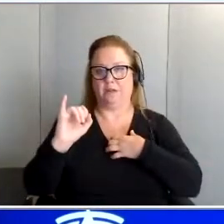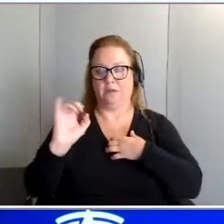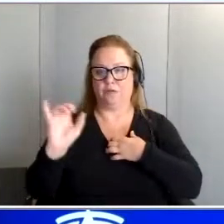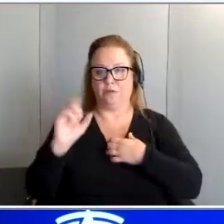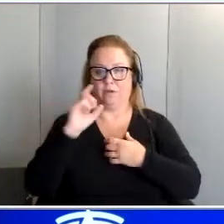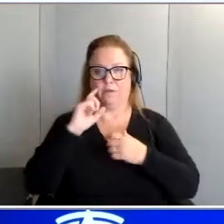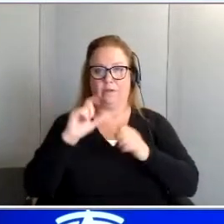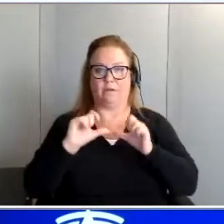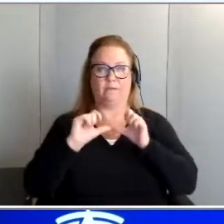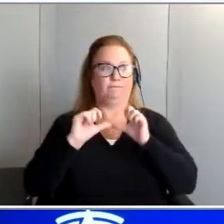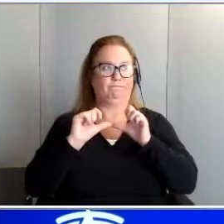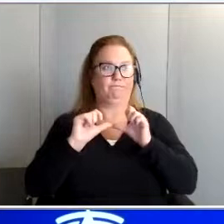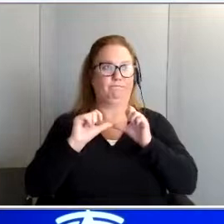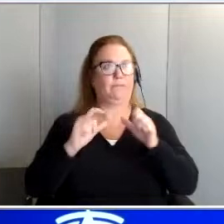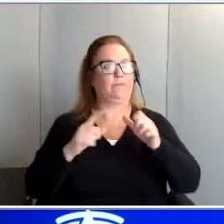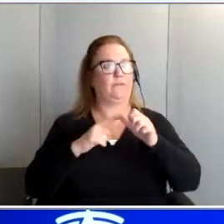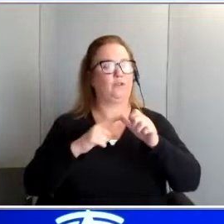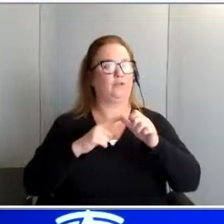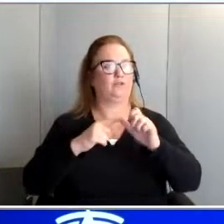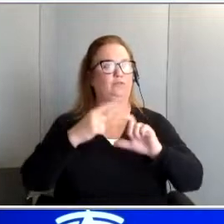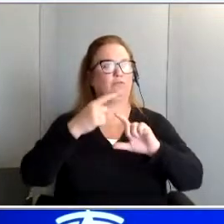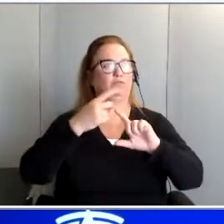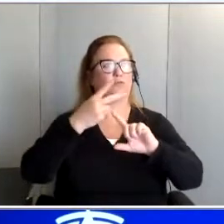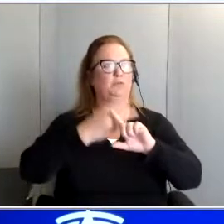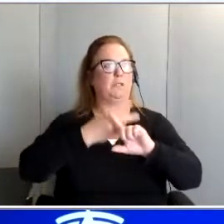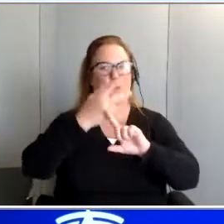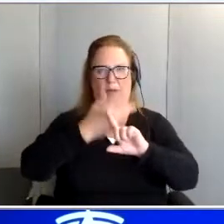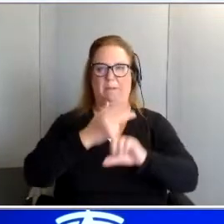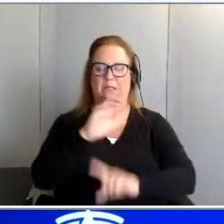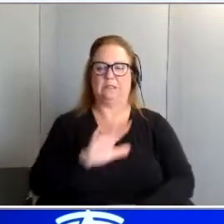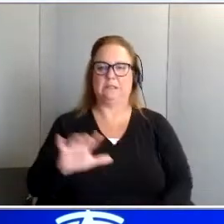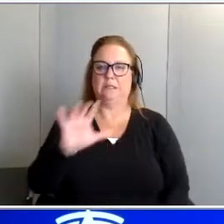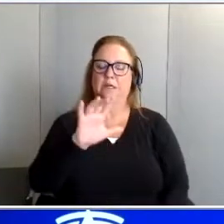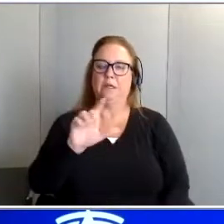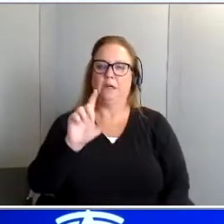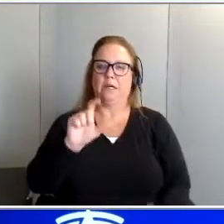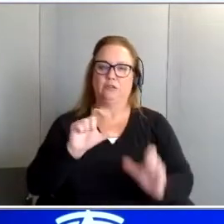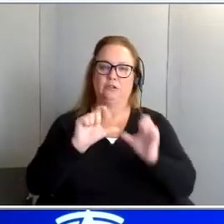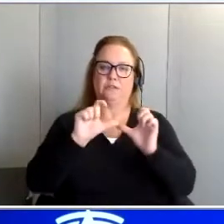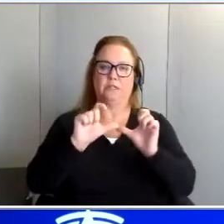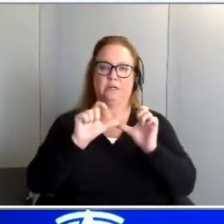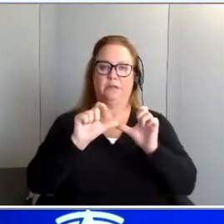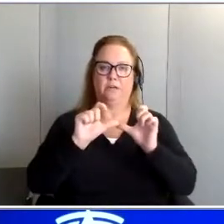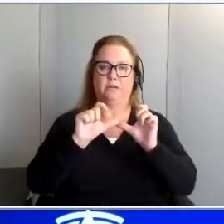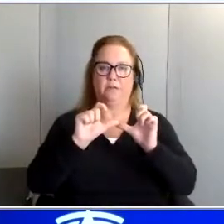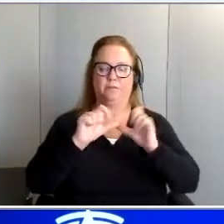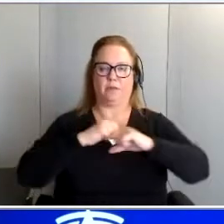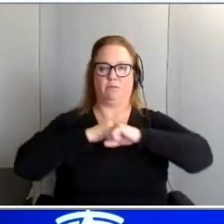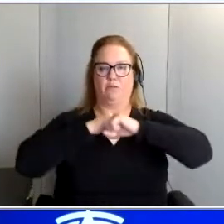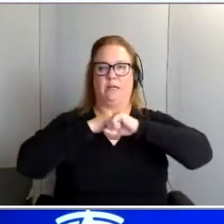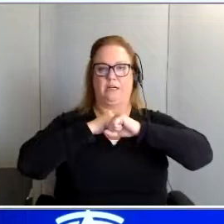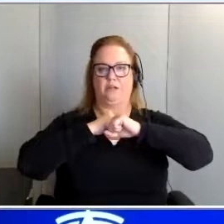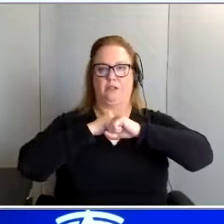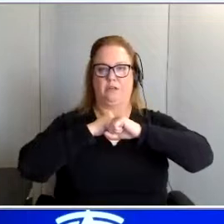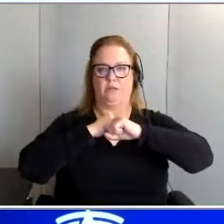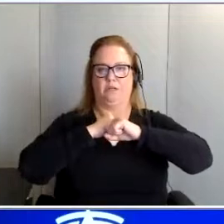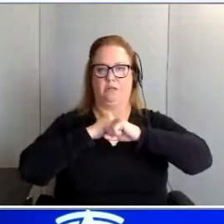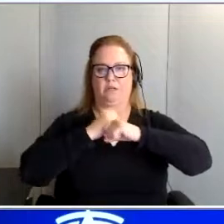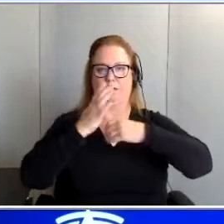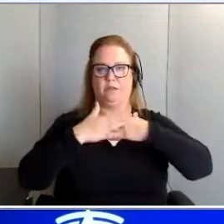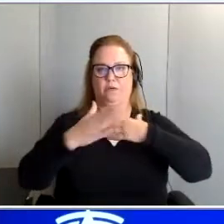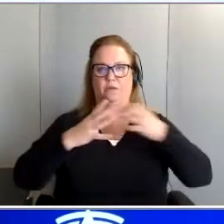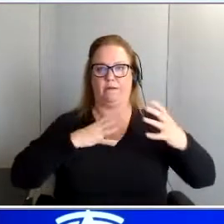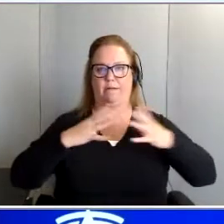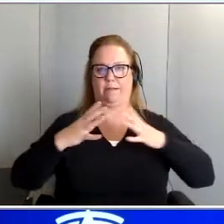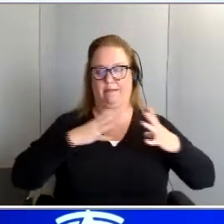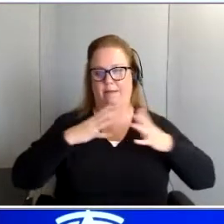first 2 to 3 months as well. And you should still continue to have quite a bit of protection in through the holiday season,